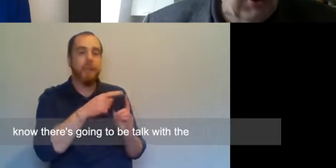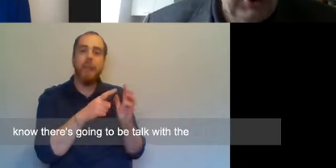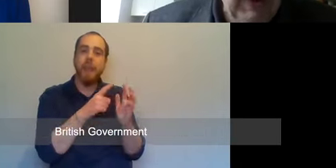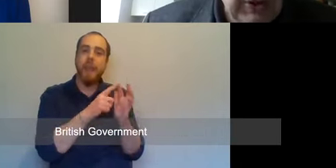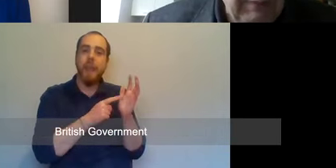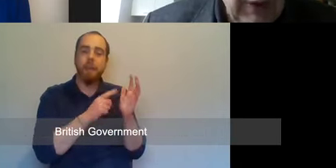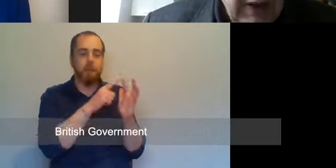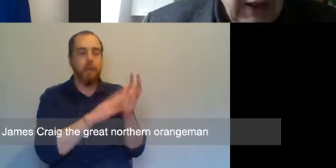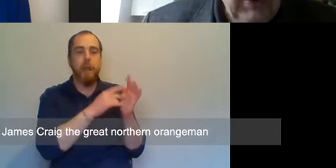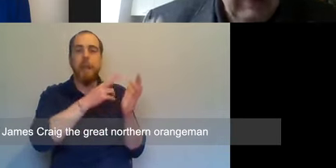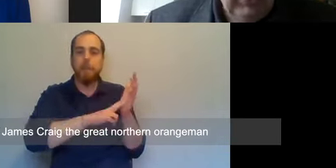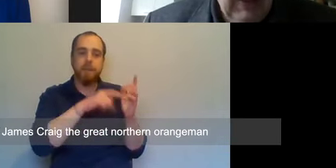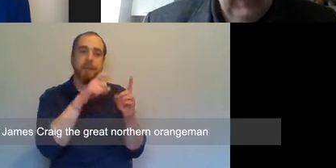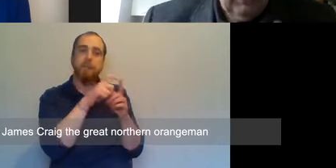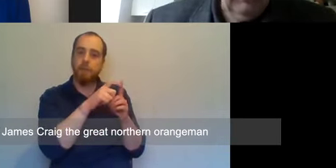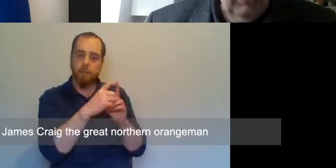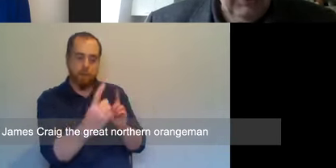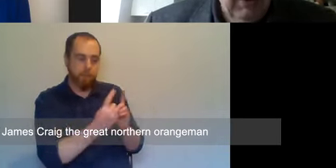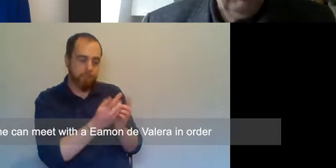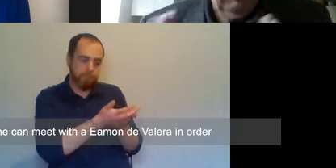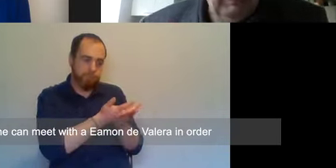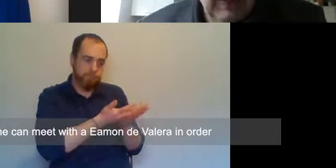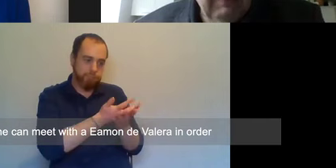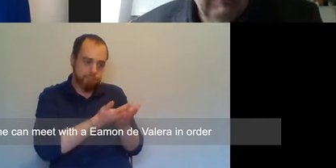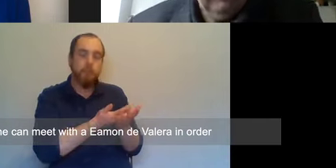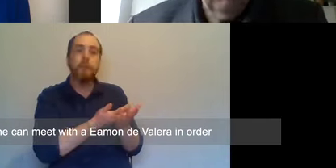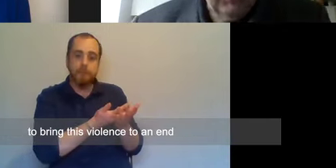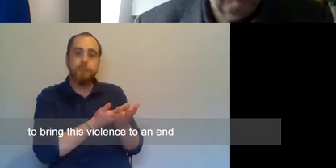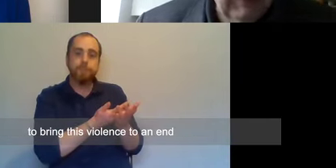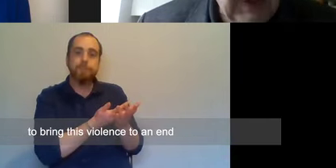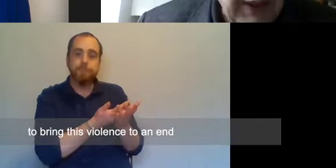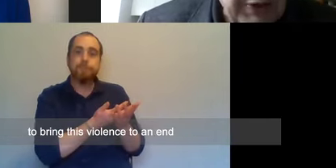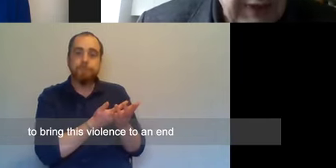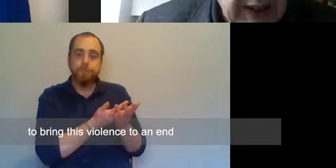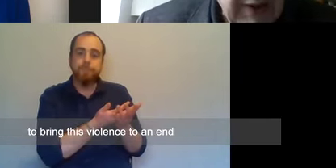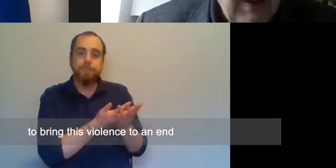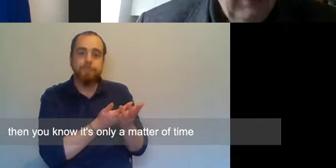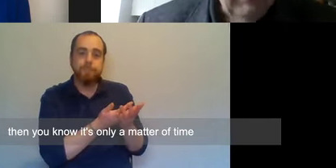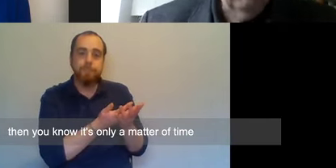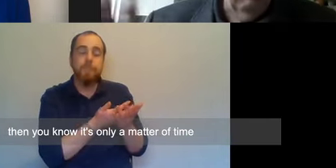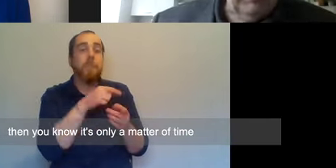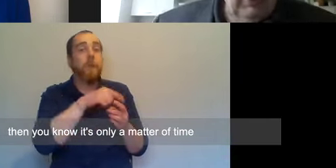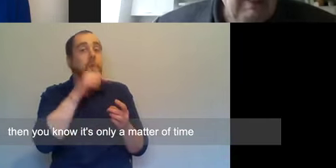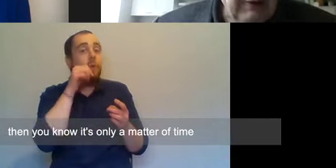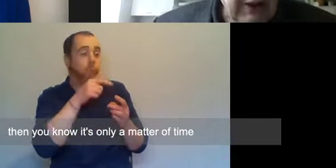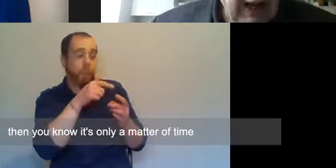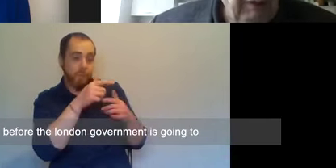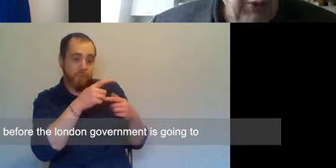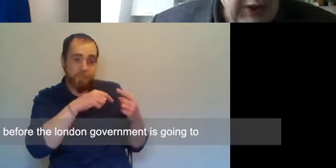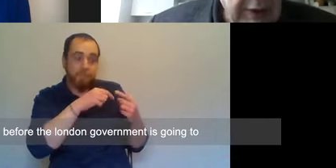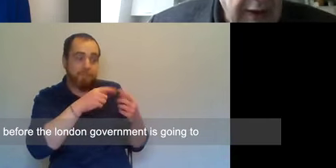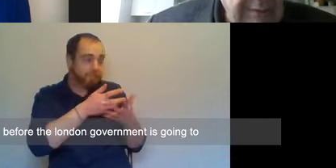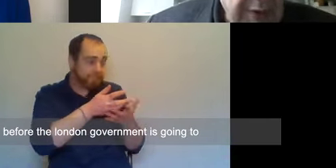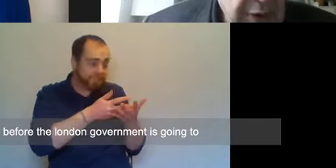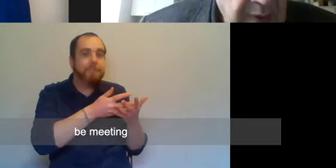there's going to be talks to the British government. If James Craig, the great Northern Orishman, can meet with Eamon de Valera in order to bring this violence to an end, then you know it's only a matter of time